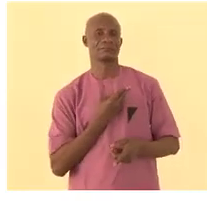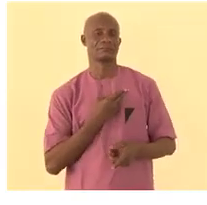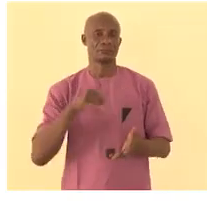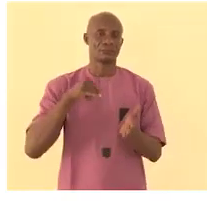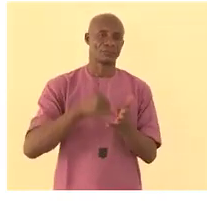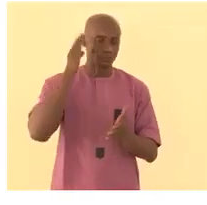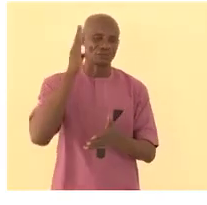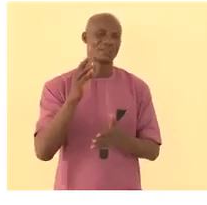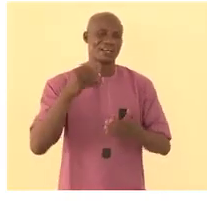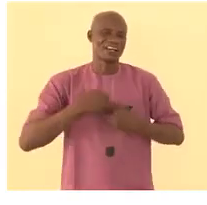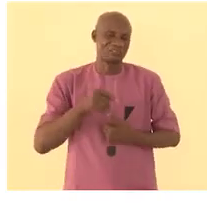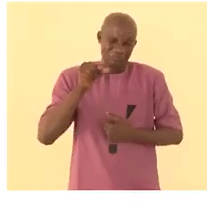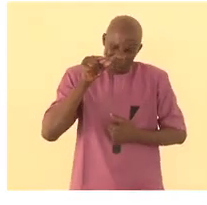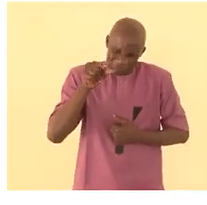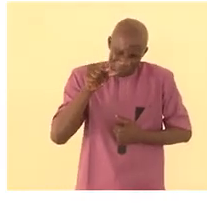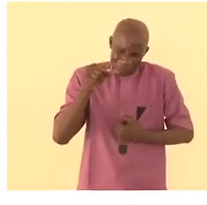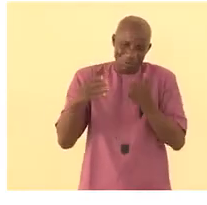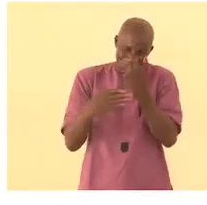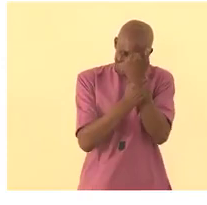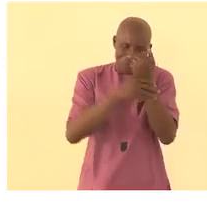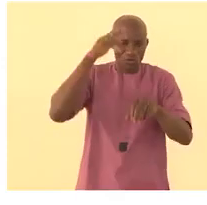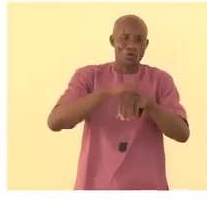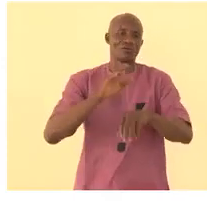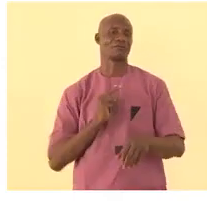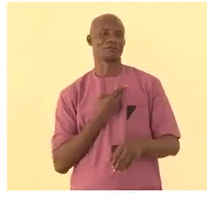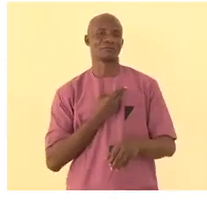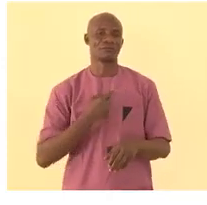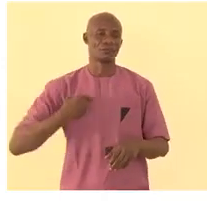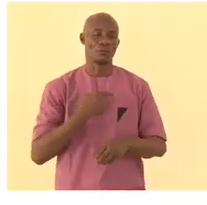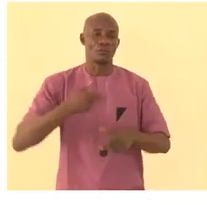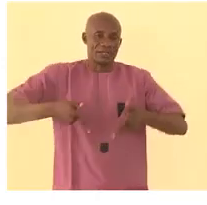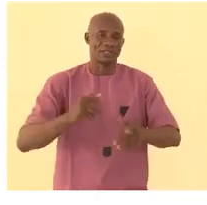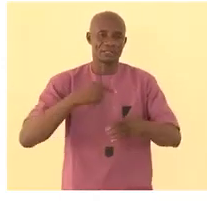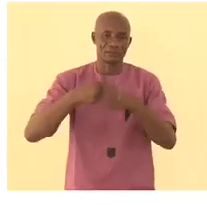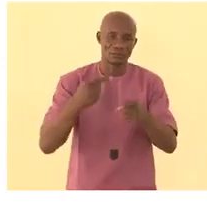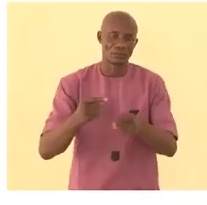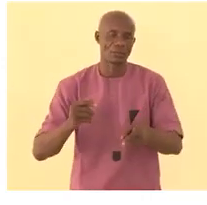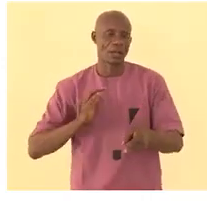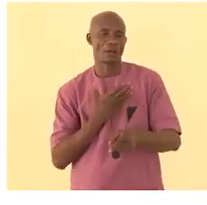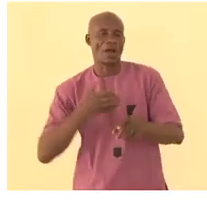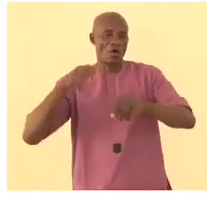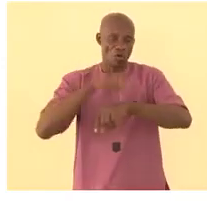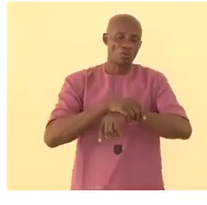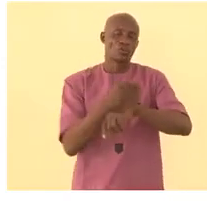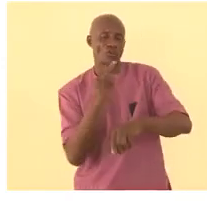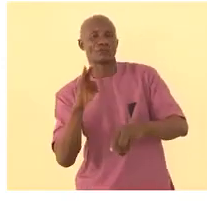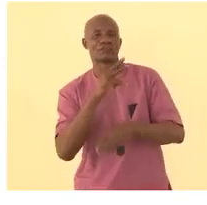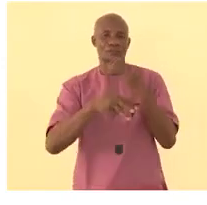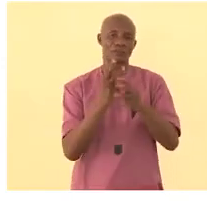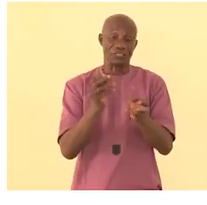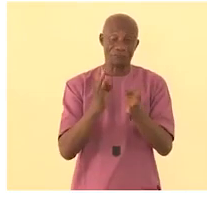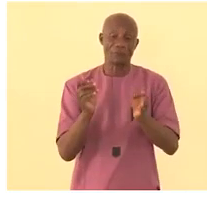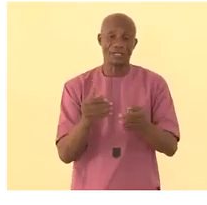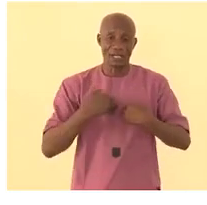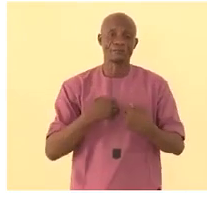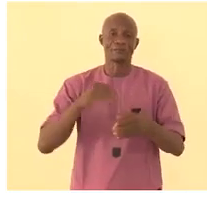It will have very small hold on us. We will let go our hold of the world if we have the